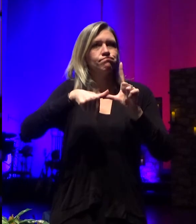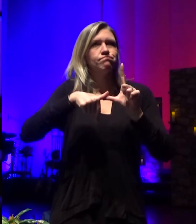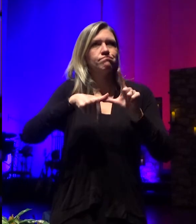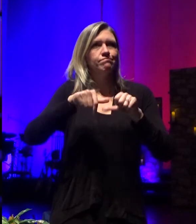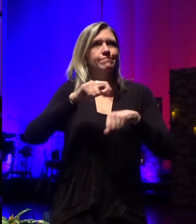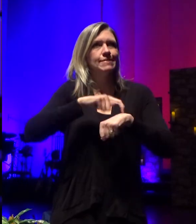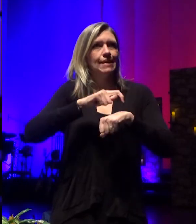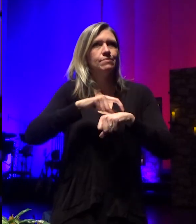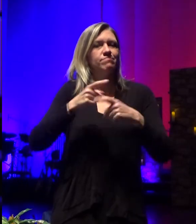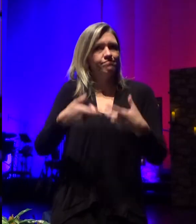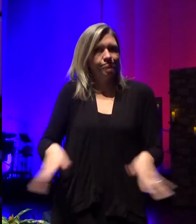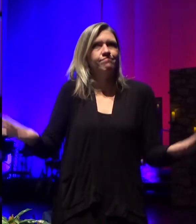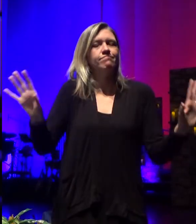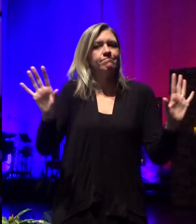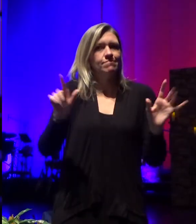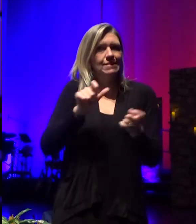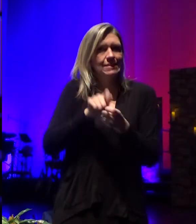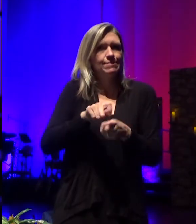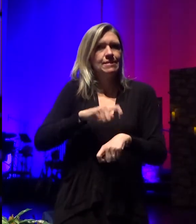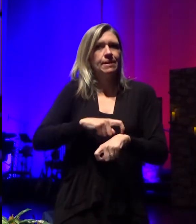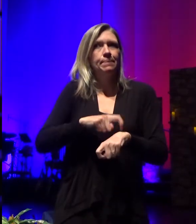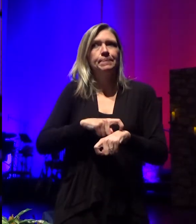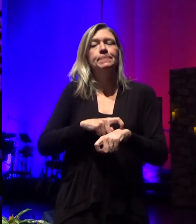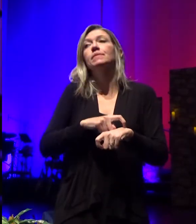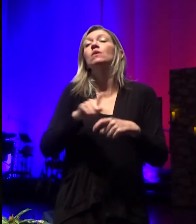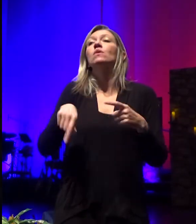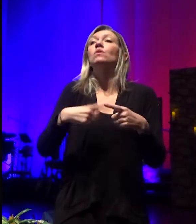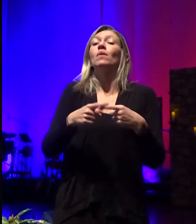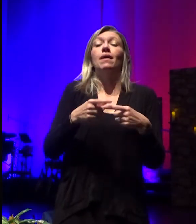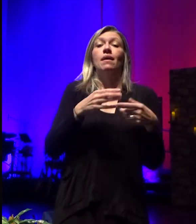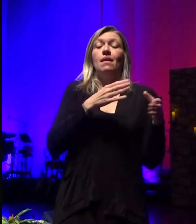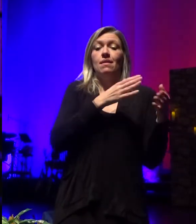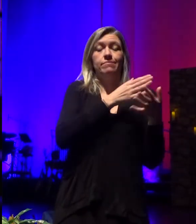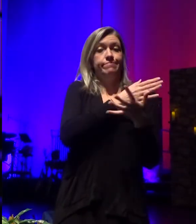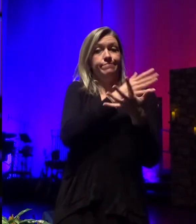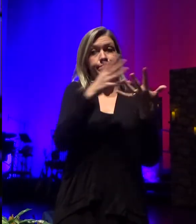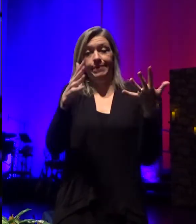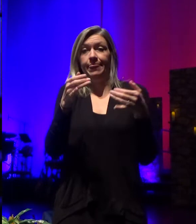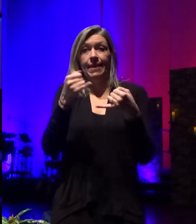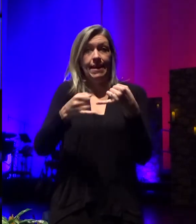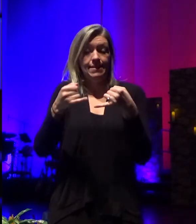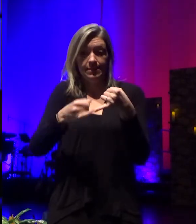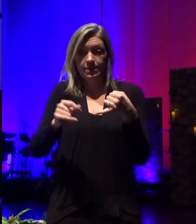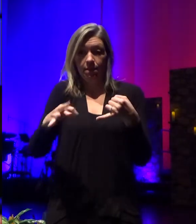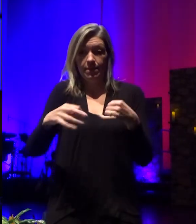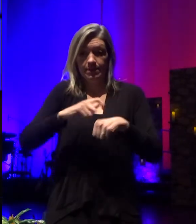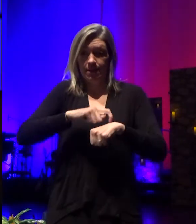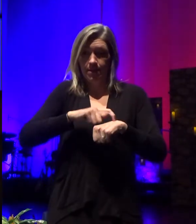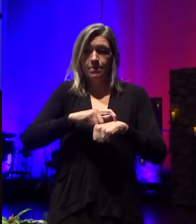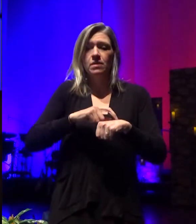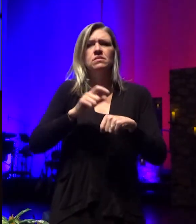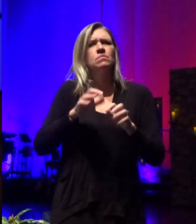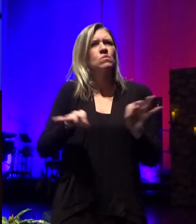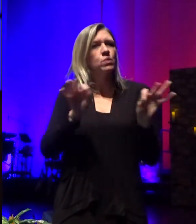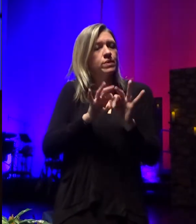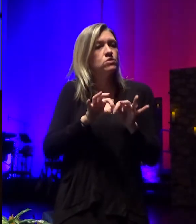certain time. And once it's reached that end of that shelf life, it's important to either release the